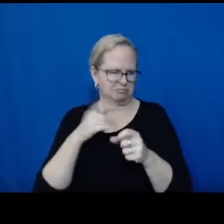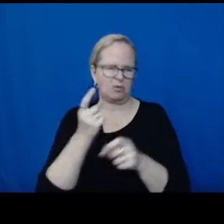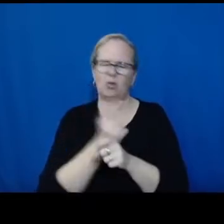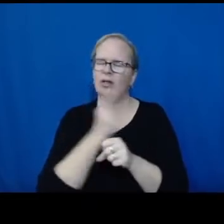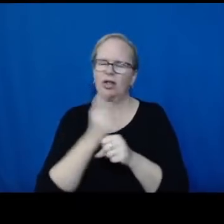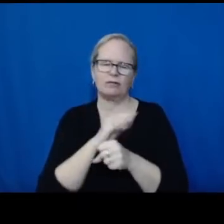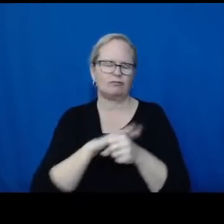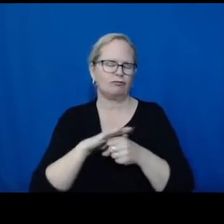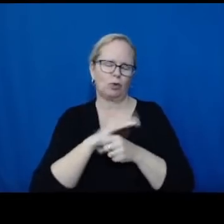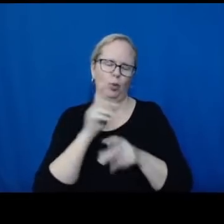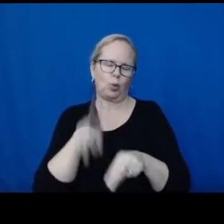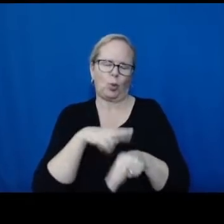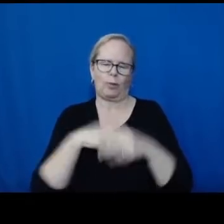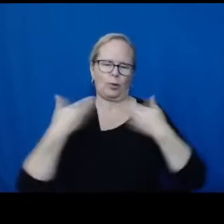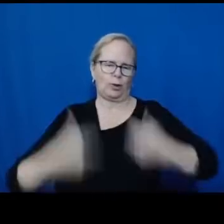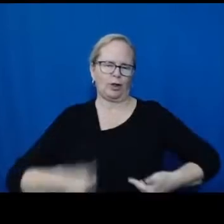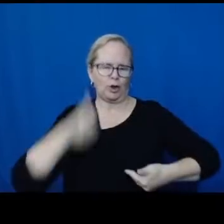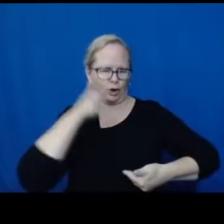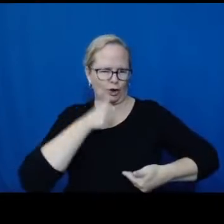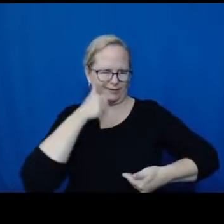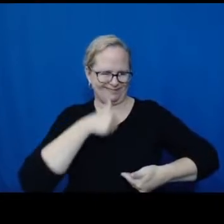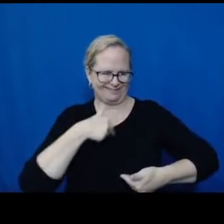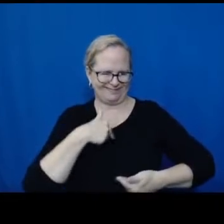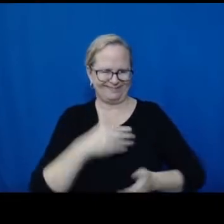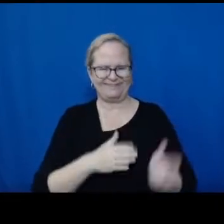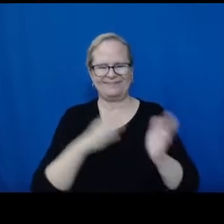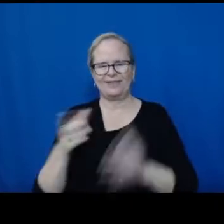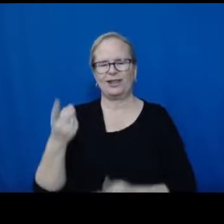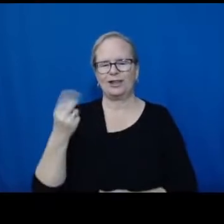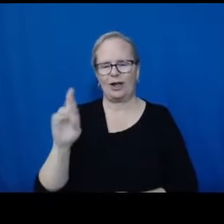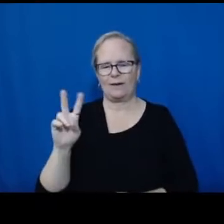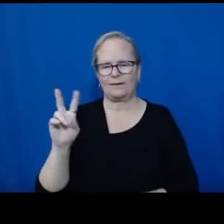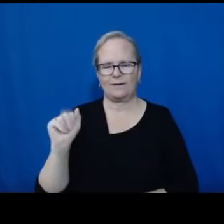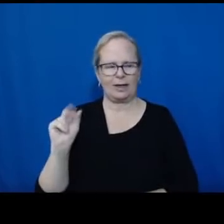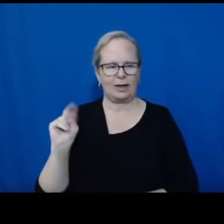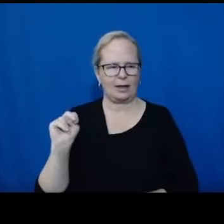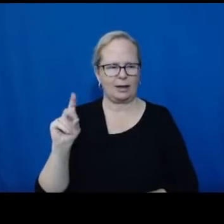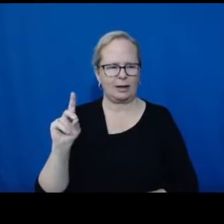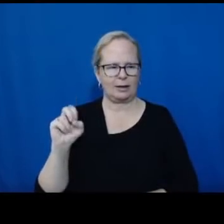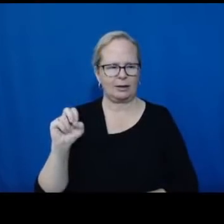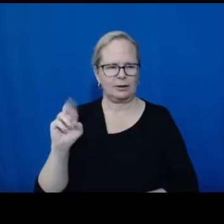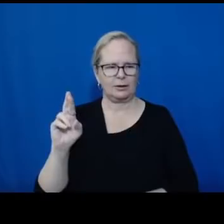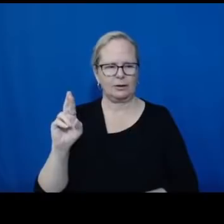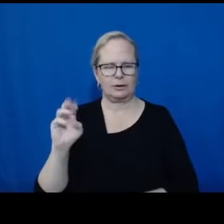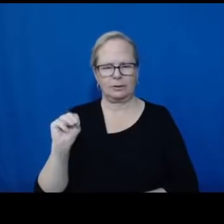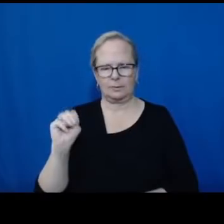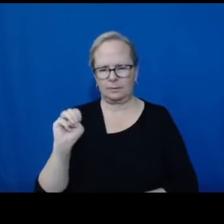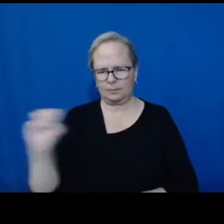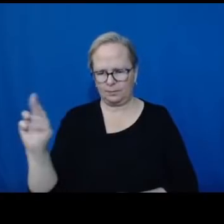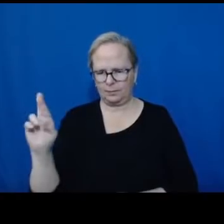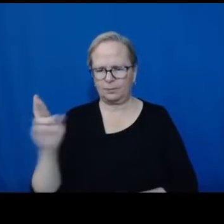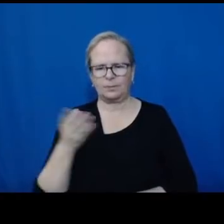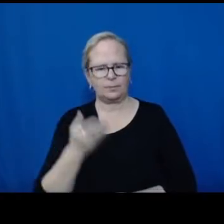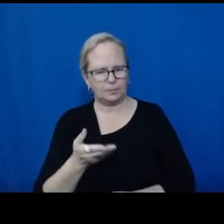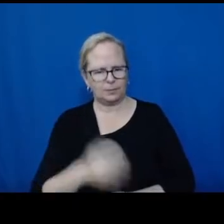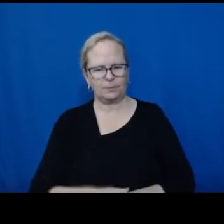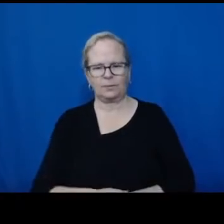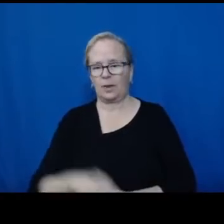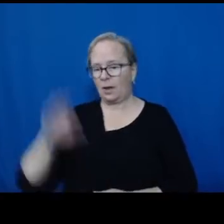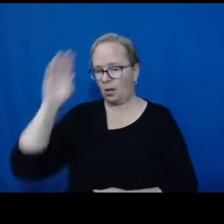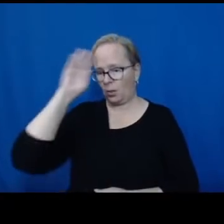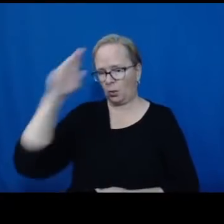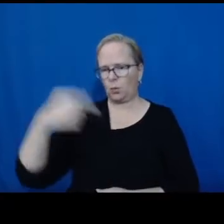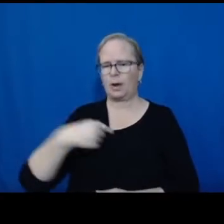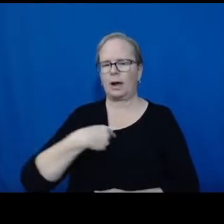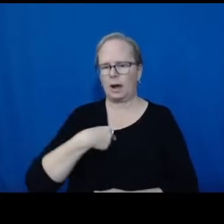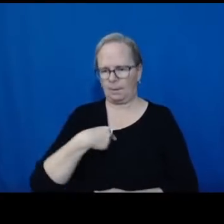And Dr. Vandermeer. Hi guys, I'm Parker Vandermeer. I'm a locum physician that works primarily throughout the North Zone, but occasionally